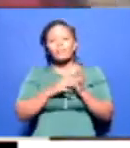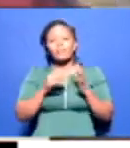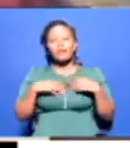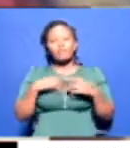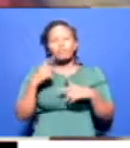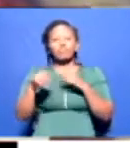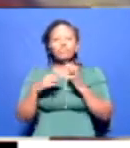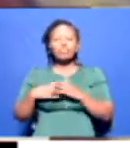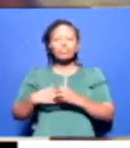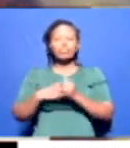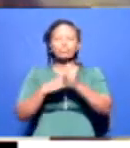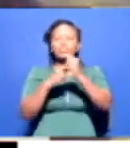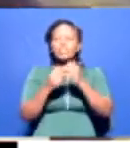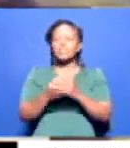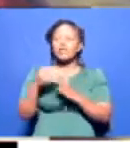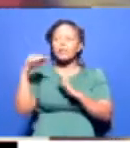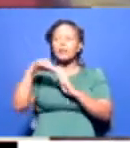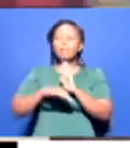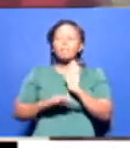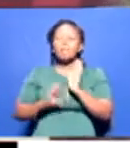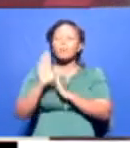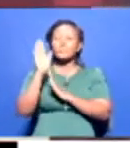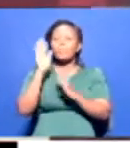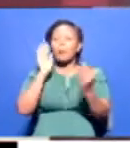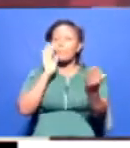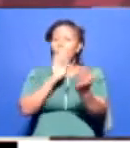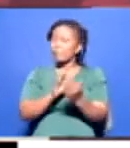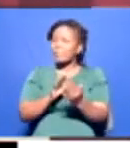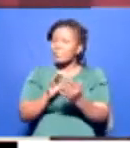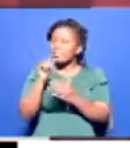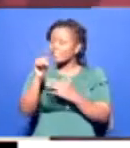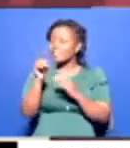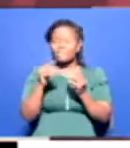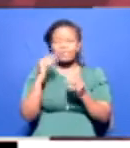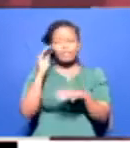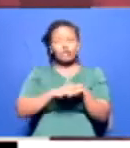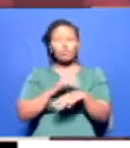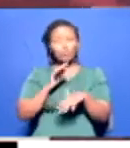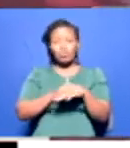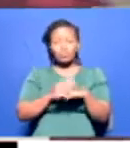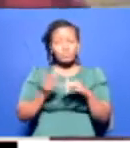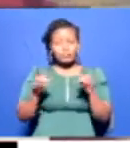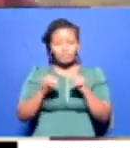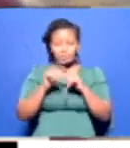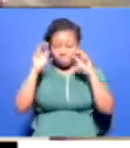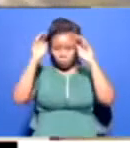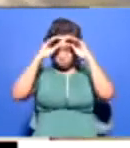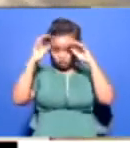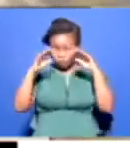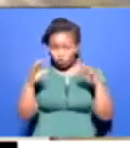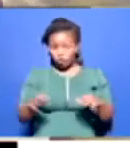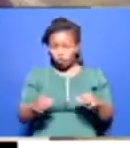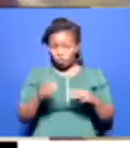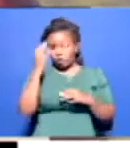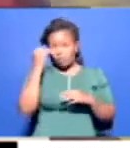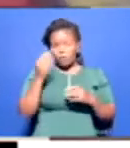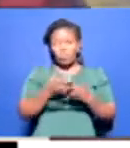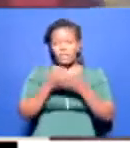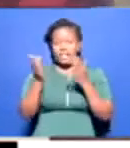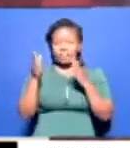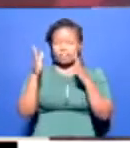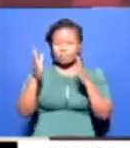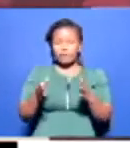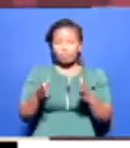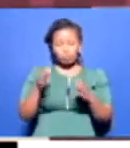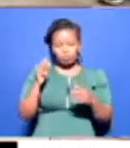This bottom-up approach is now the next step after devolution to ensure that everybody gets involved in the development or